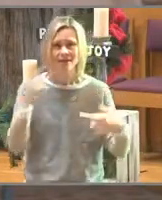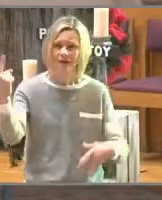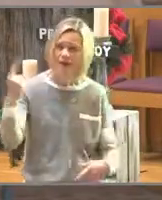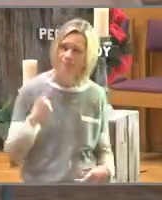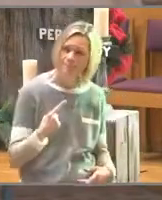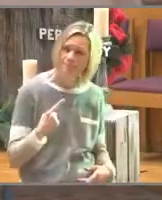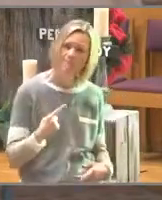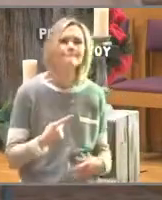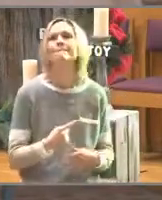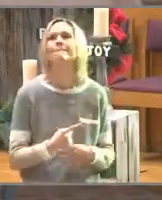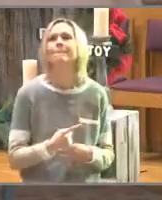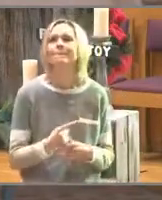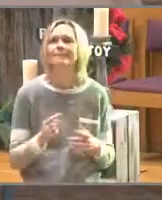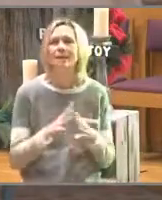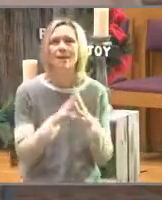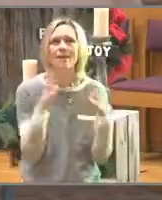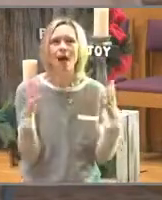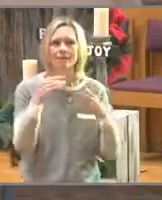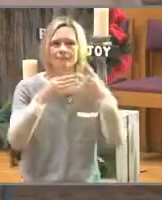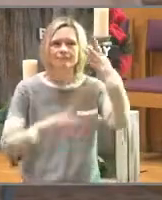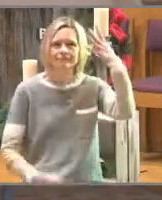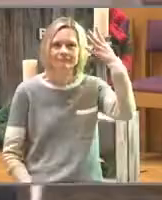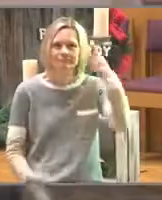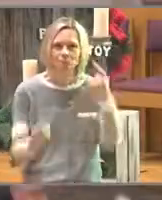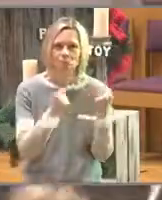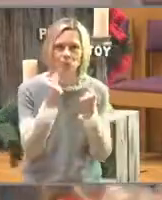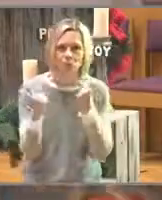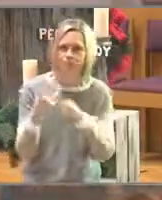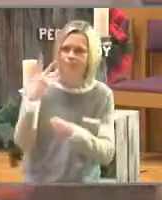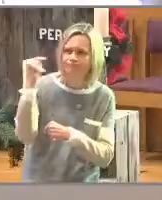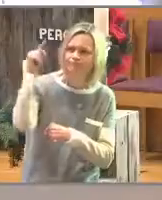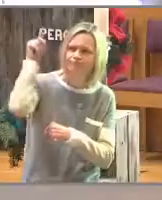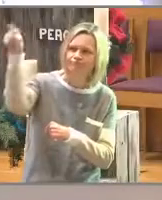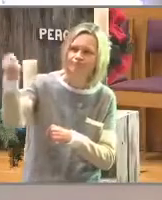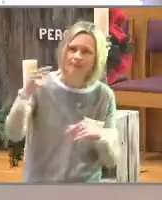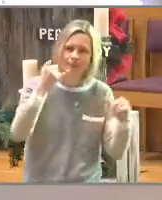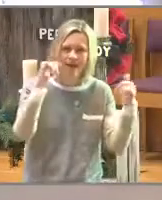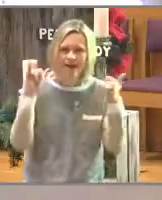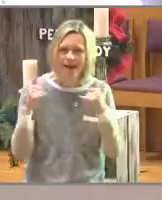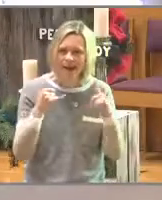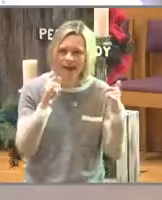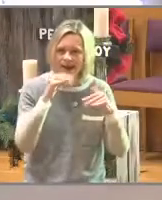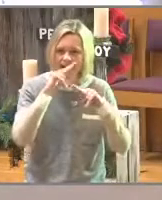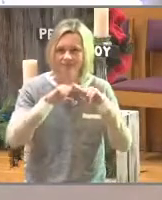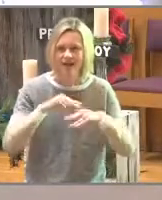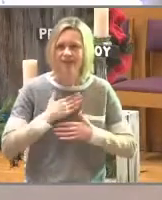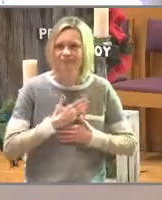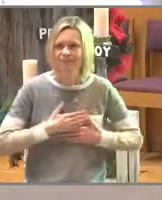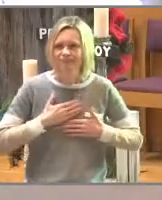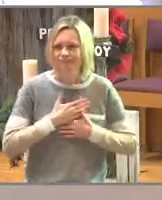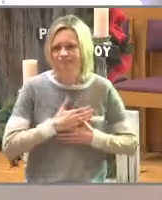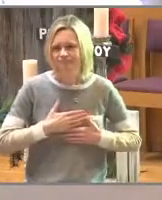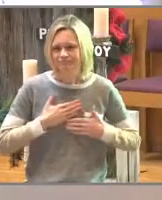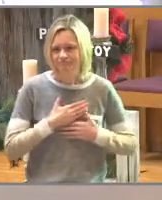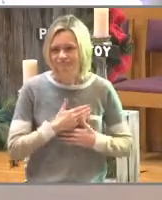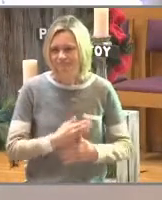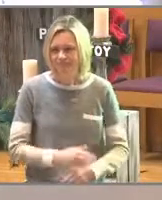feathers back. And again, there's lots of stuff for you to do out in the narthex and play with, so have fun.